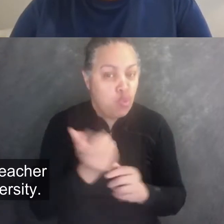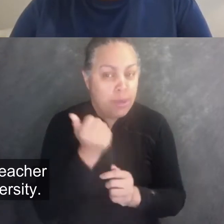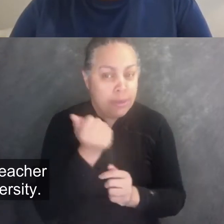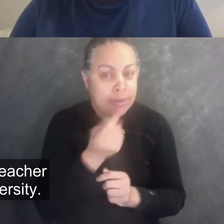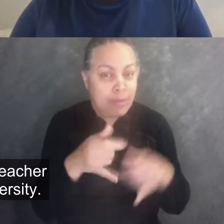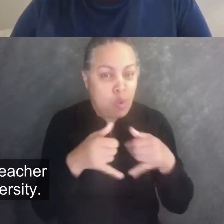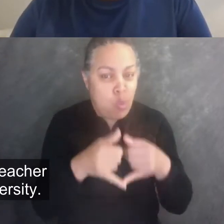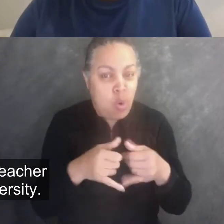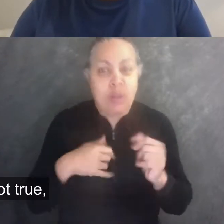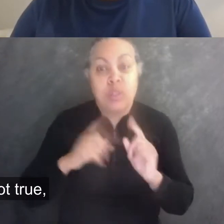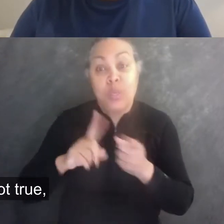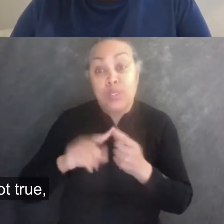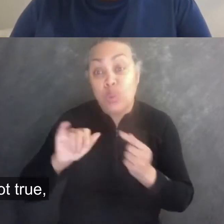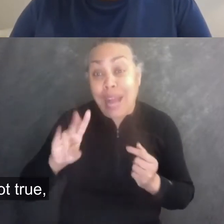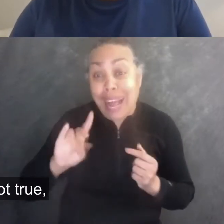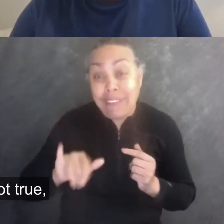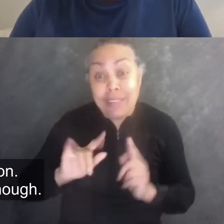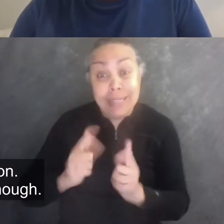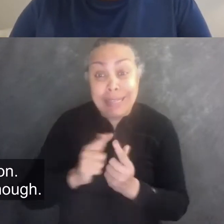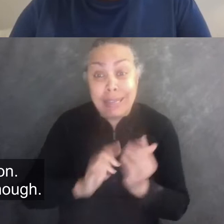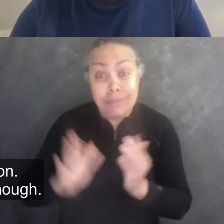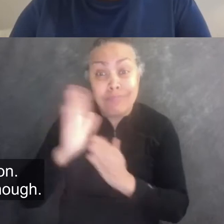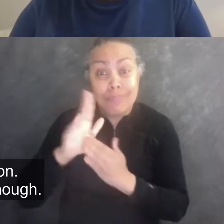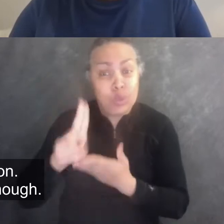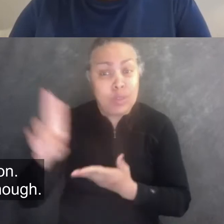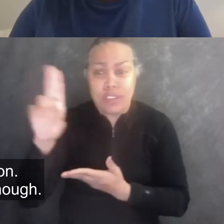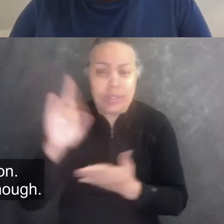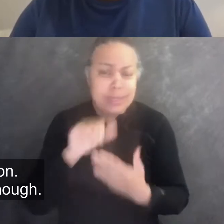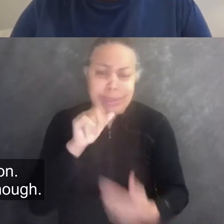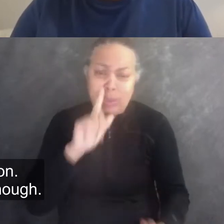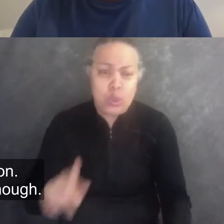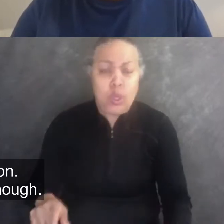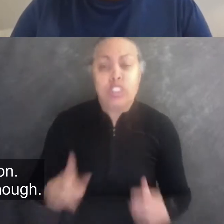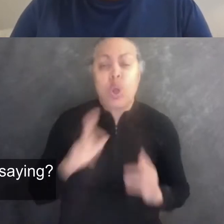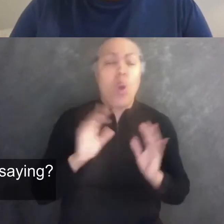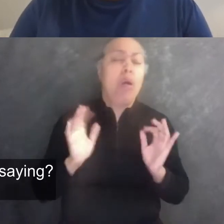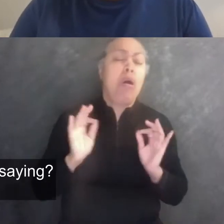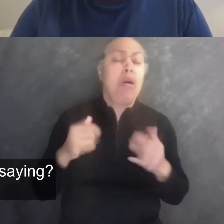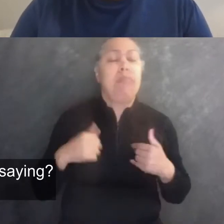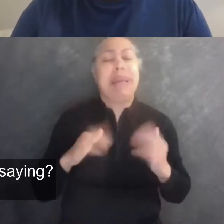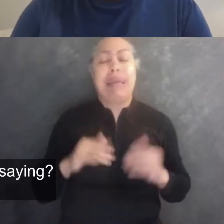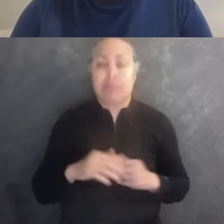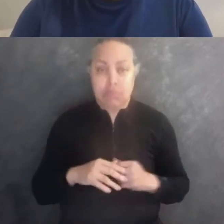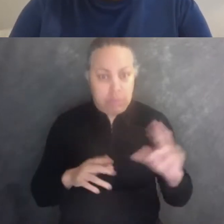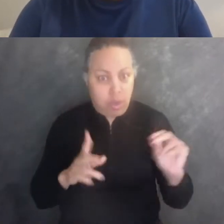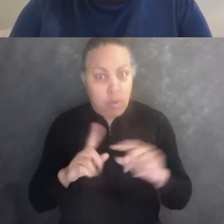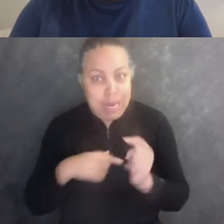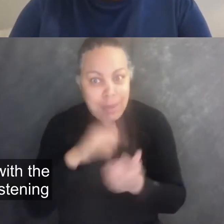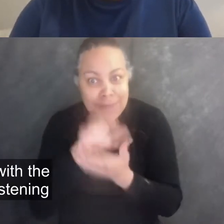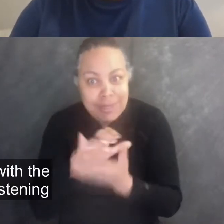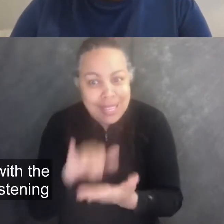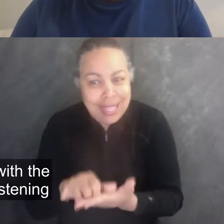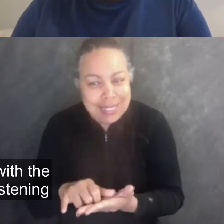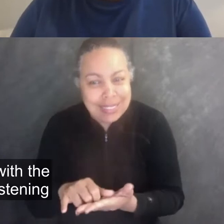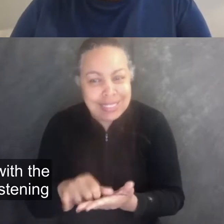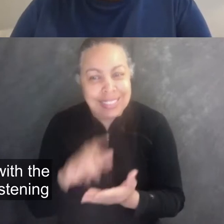an Ivy League university, so we know that's not true. No self-deprecation. I believe that, though. Do you hear what I'm Okay. saying? I believe it, and